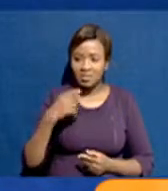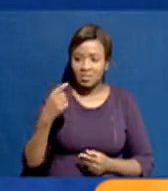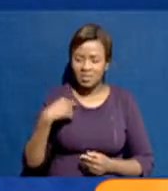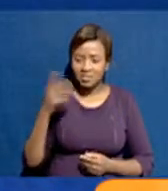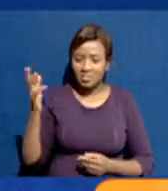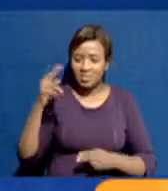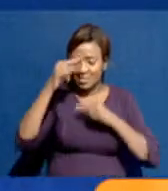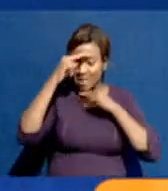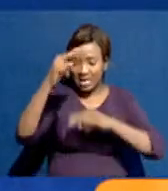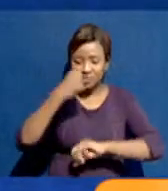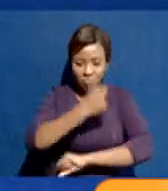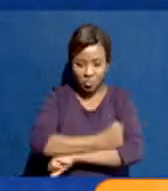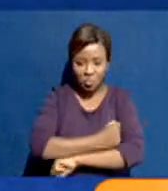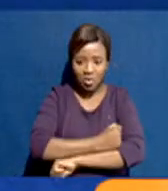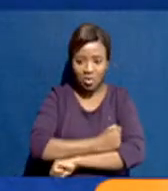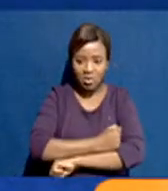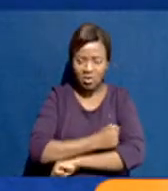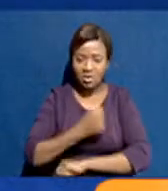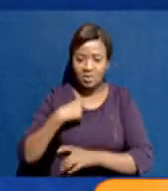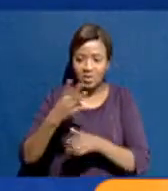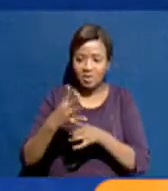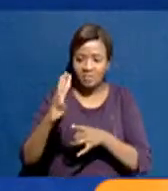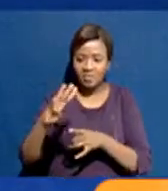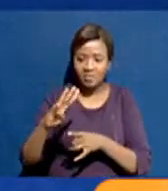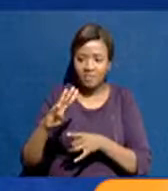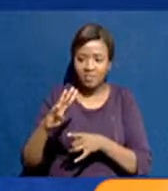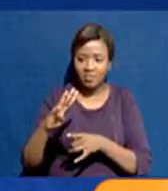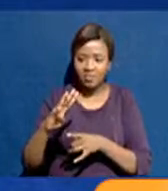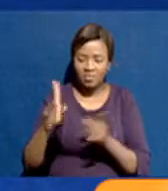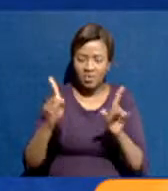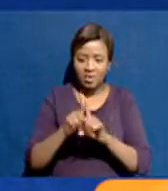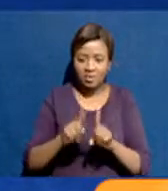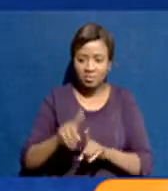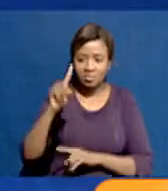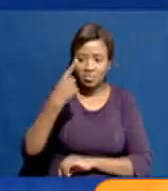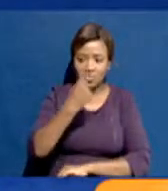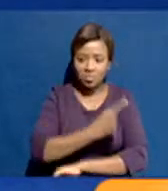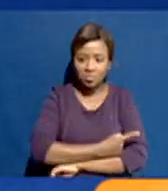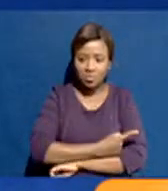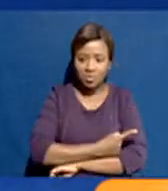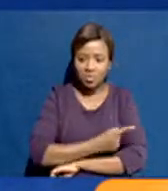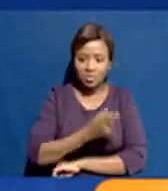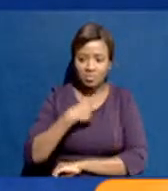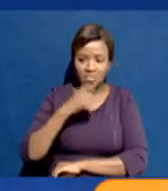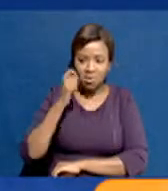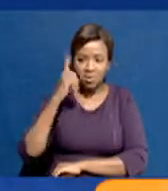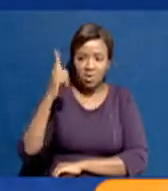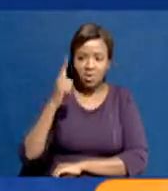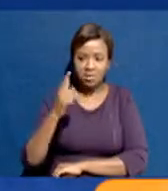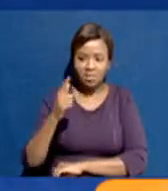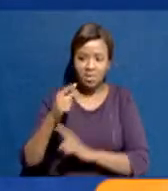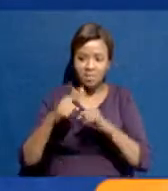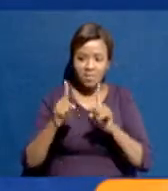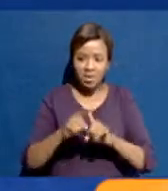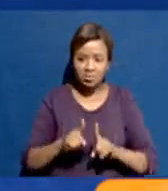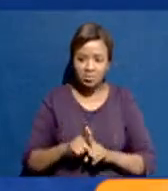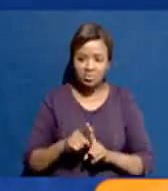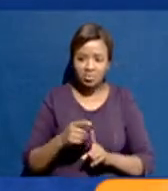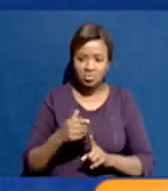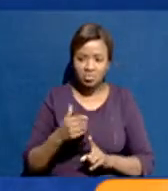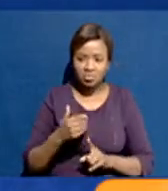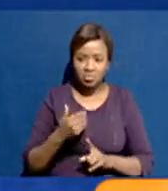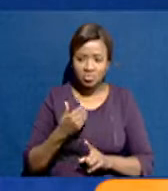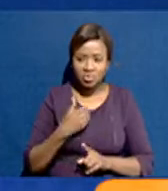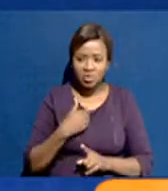but I was in high school and I was in Form 4. And then one day I just woke up and I had a whole